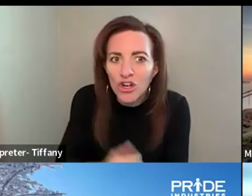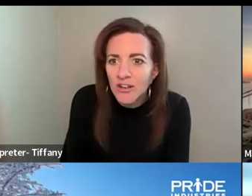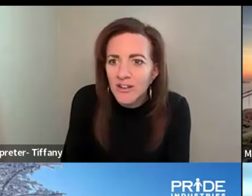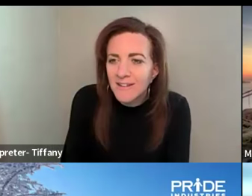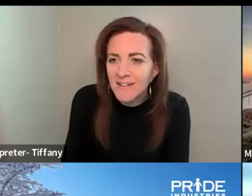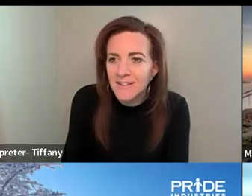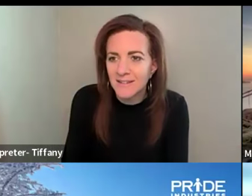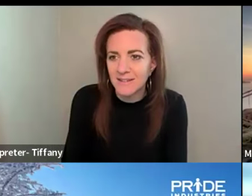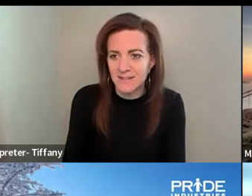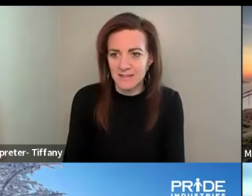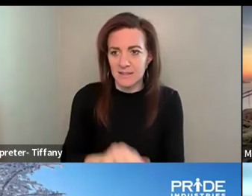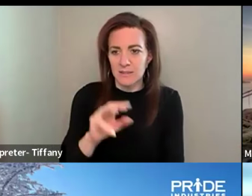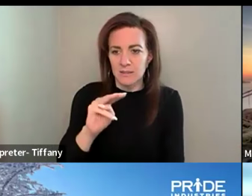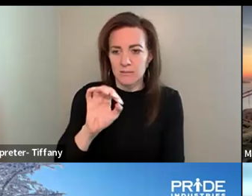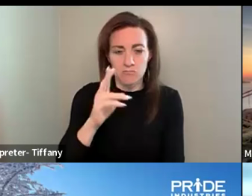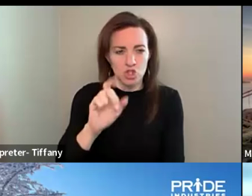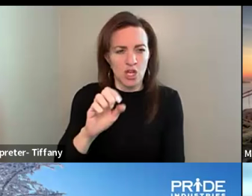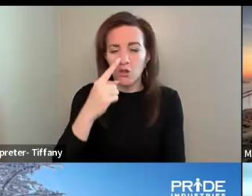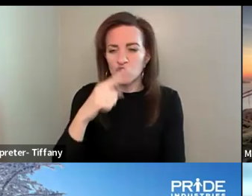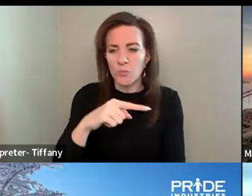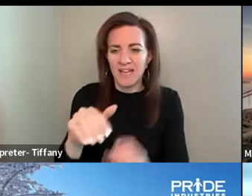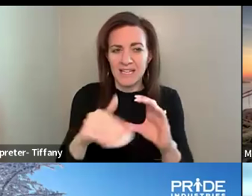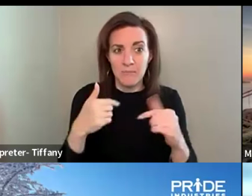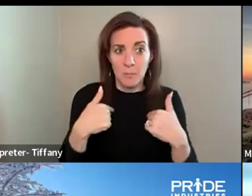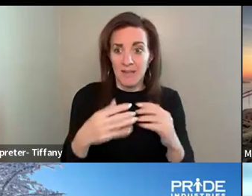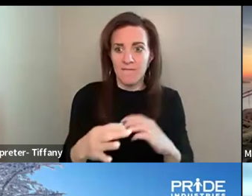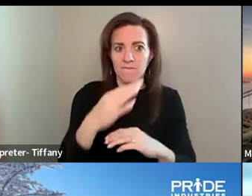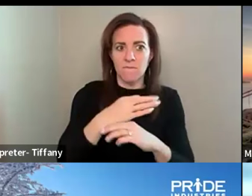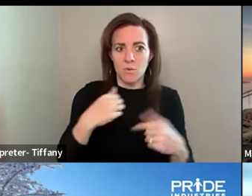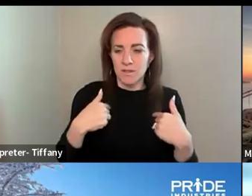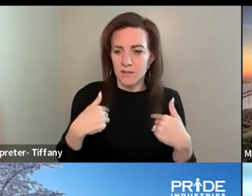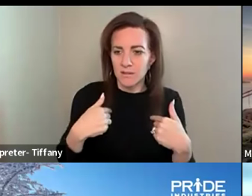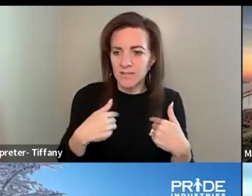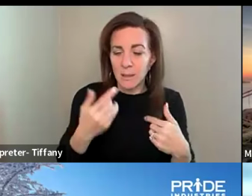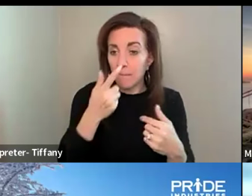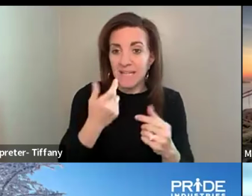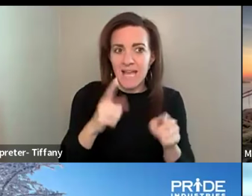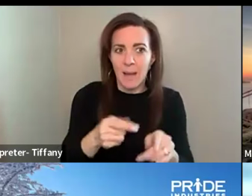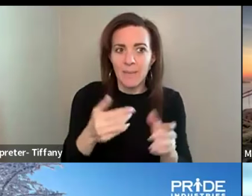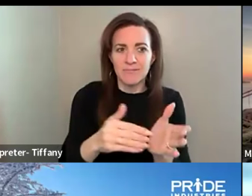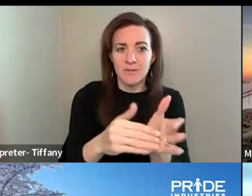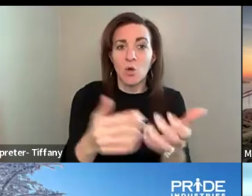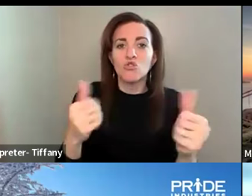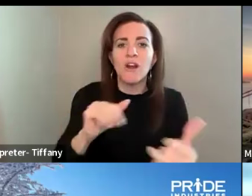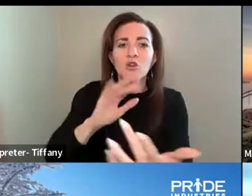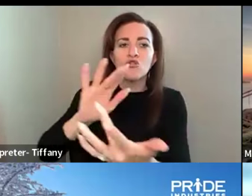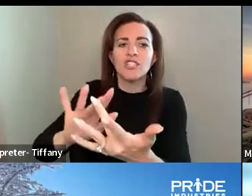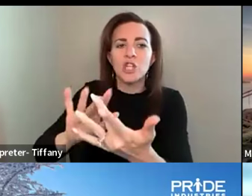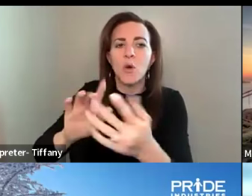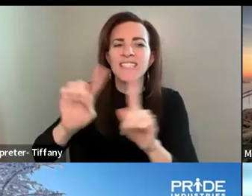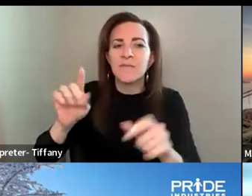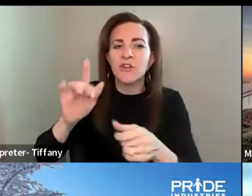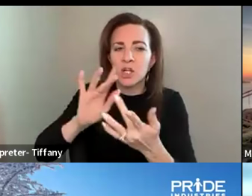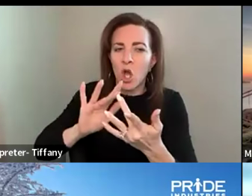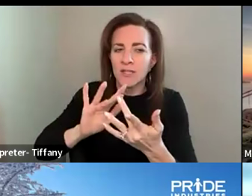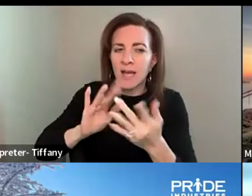if you can send me the most recent email, since it has been a reoccurring thing, we can definitely try to reach up to a different contact to see